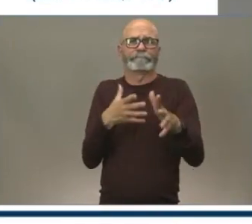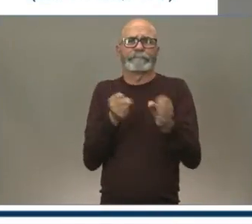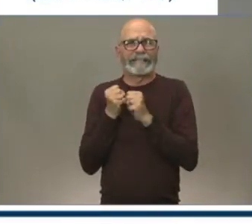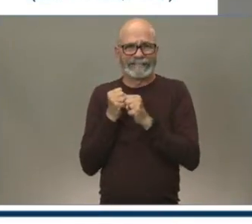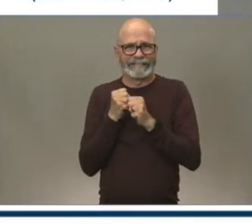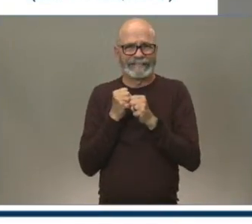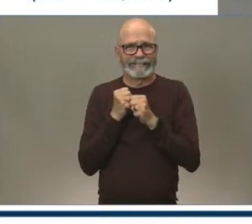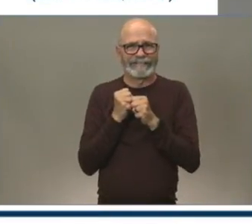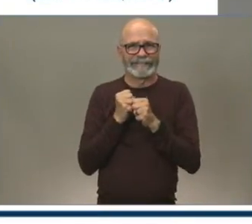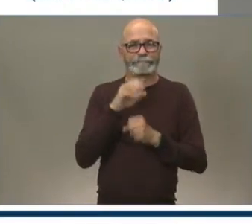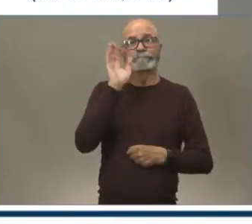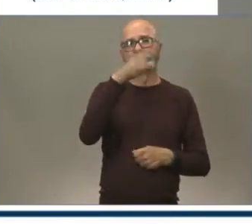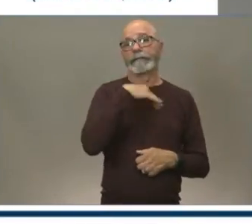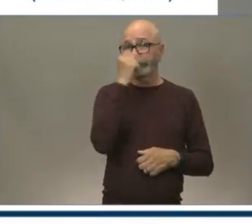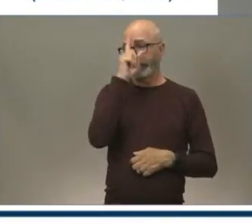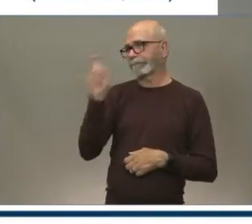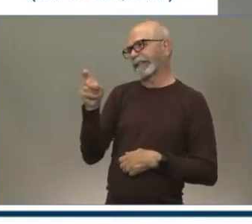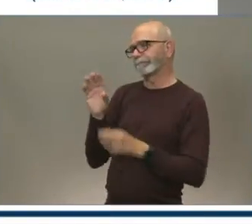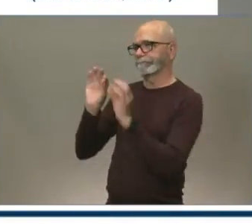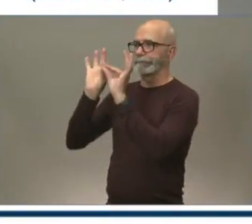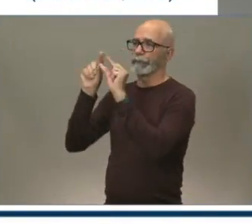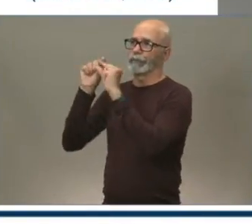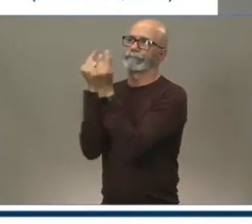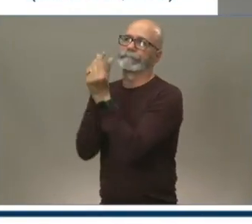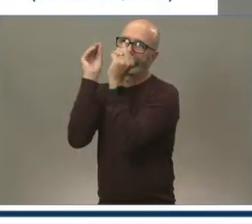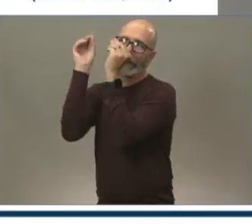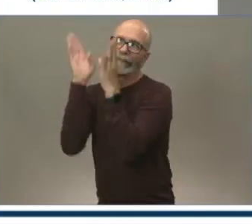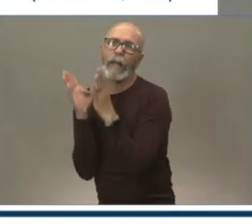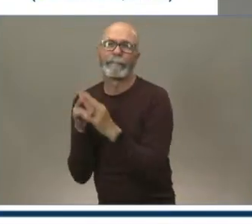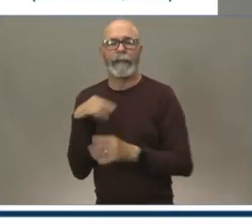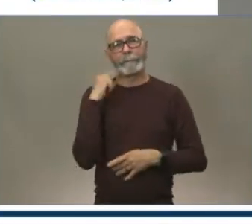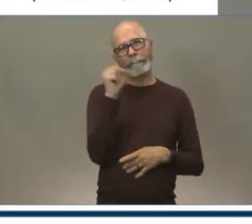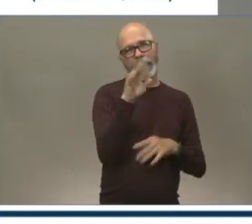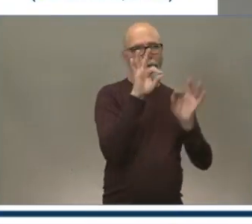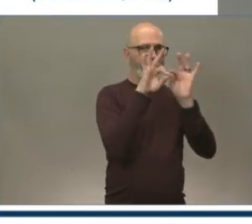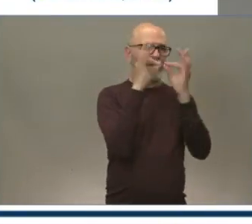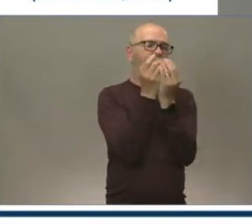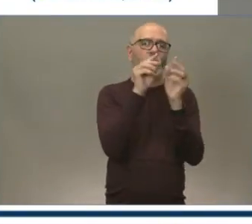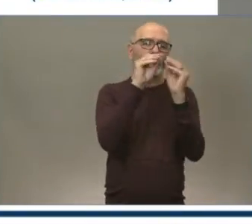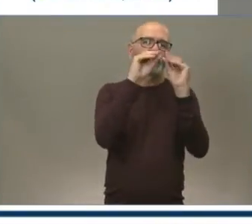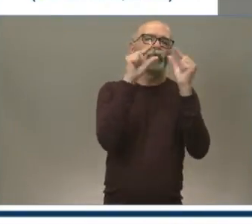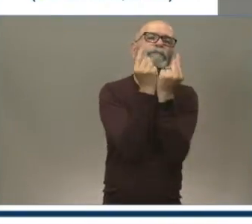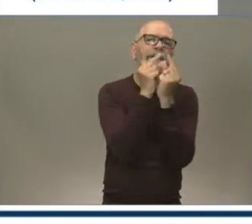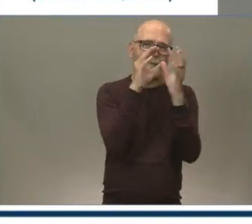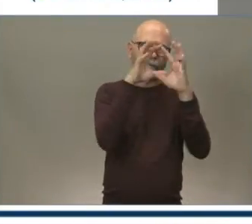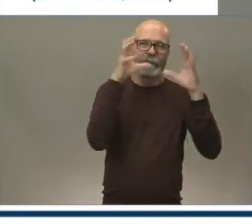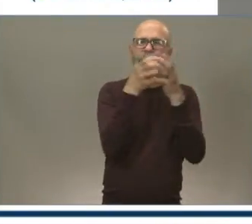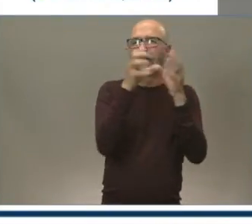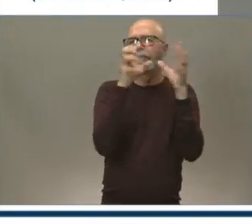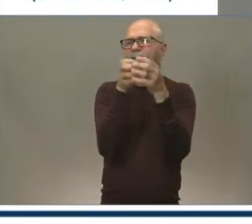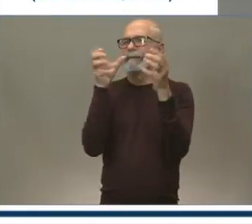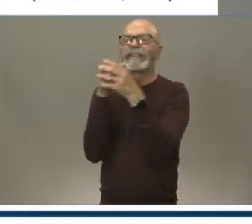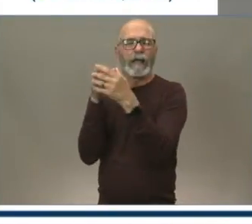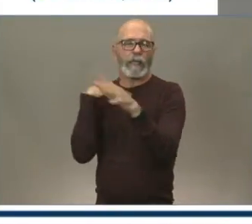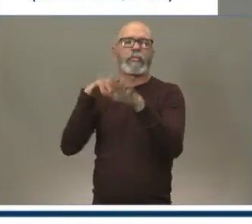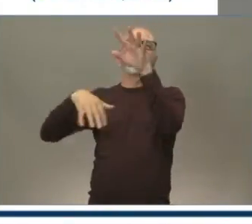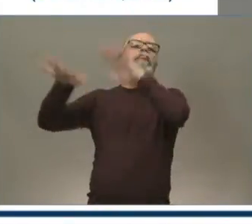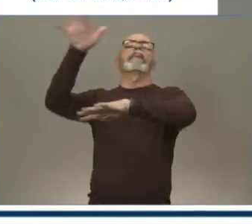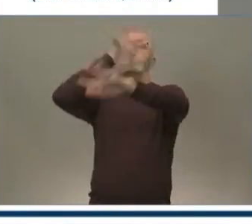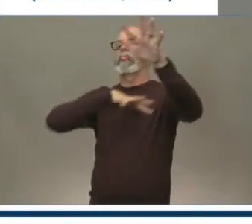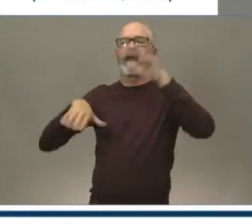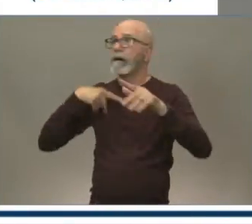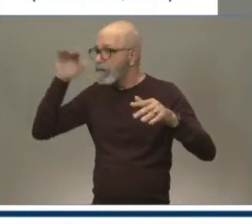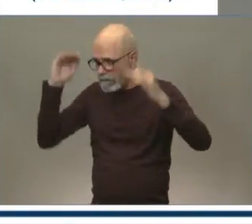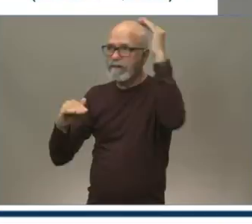specific for teachers, we'd take ourselves off that task. In the coming weeks, teachers, along with everybody else, will get opportunity to get